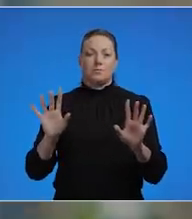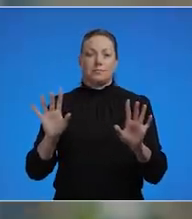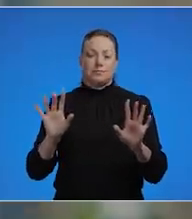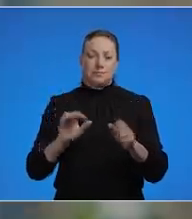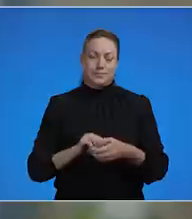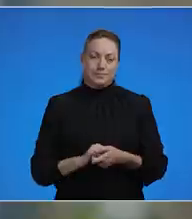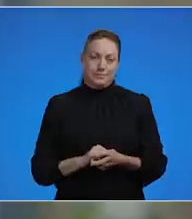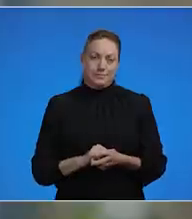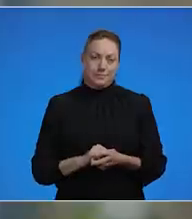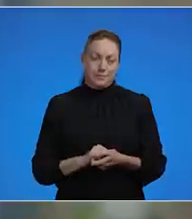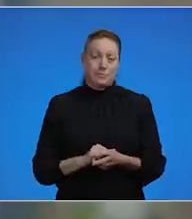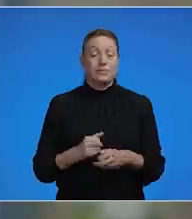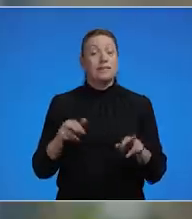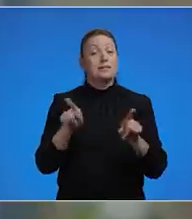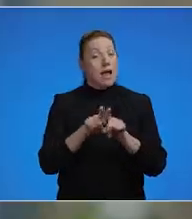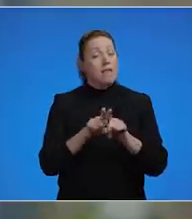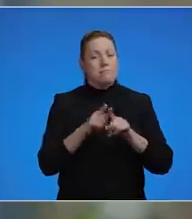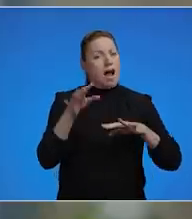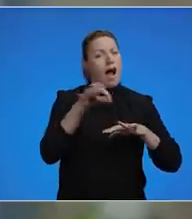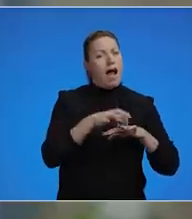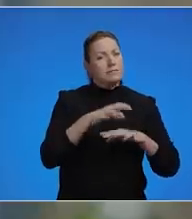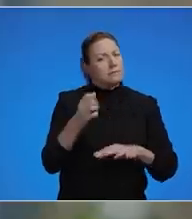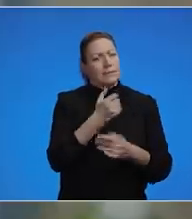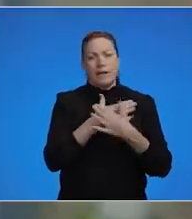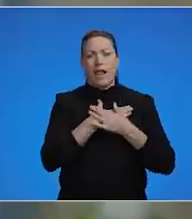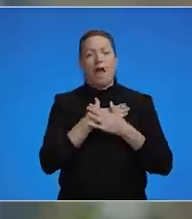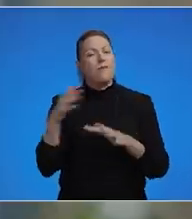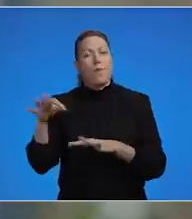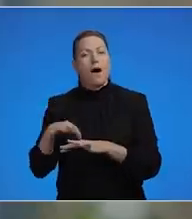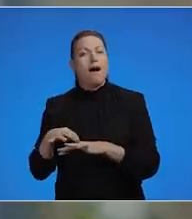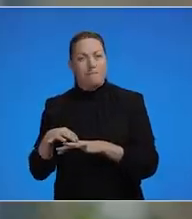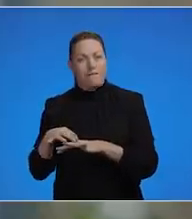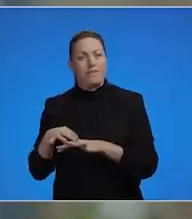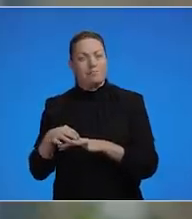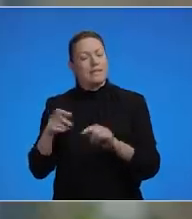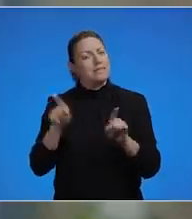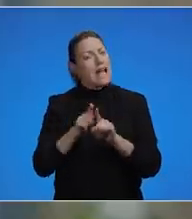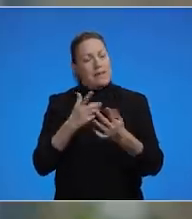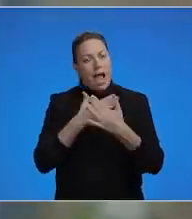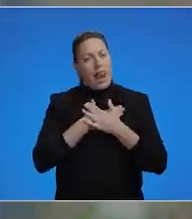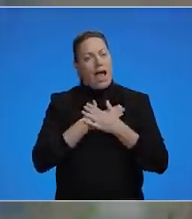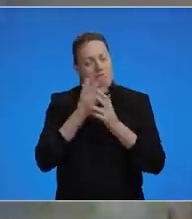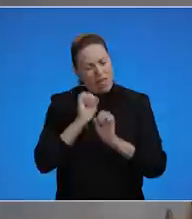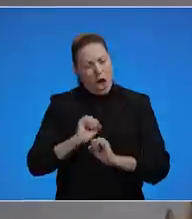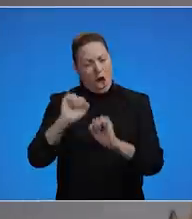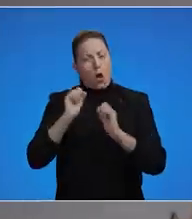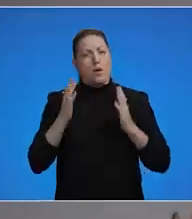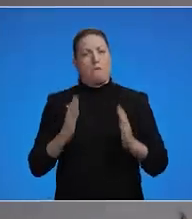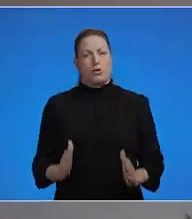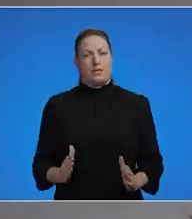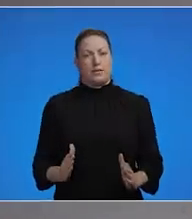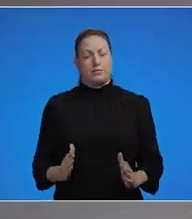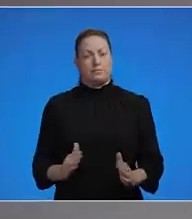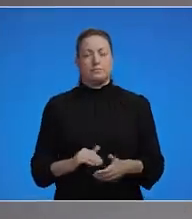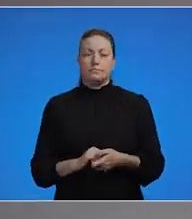In the same way, husbands must love their wives as they love their own bodies. For a